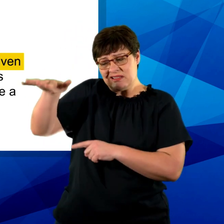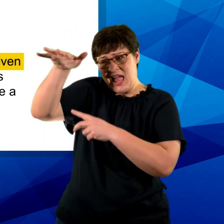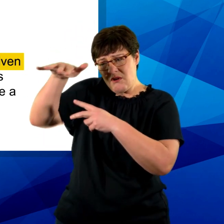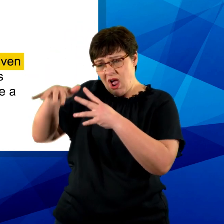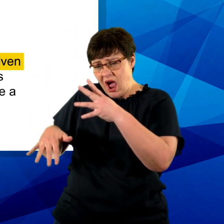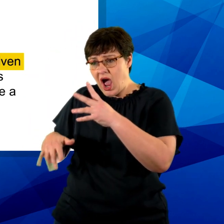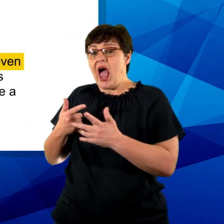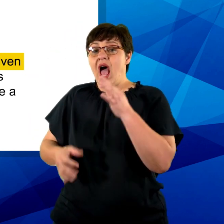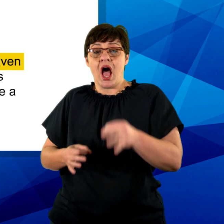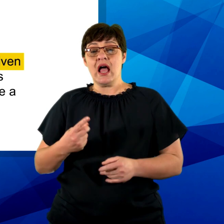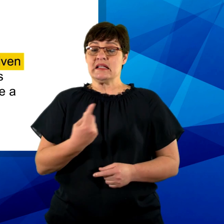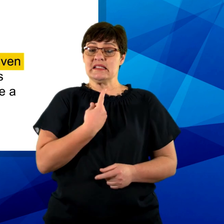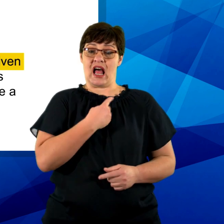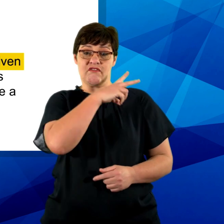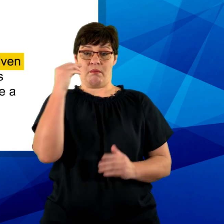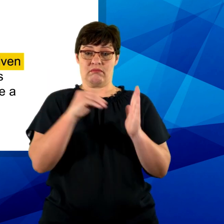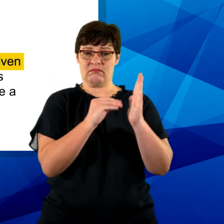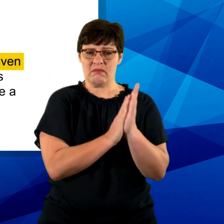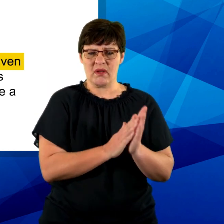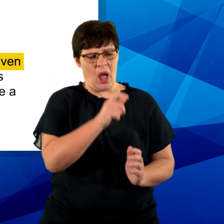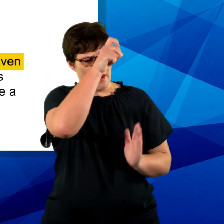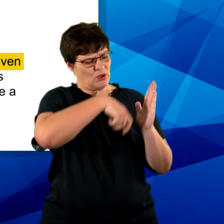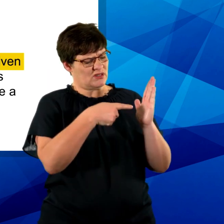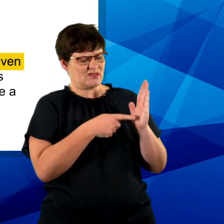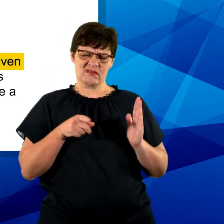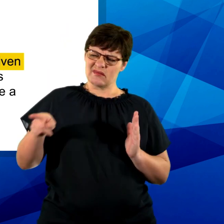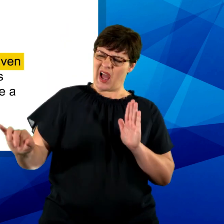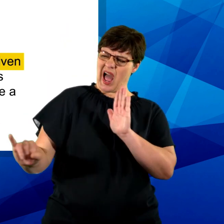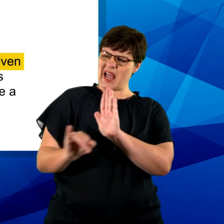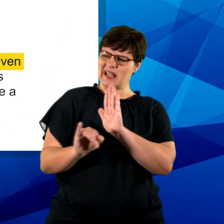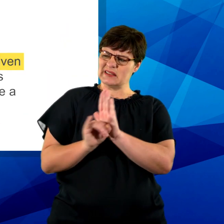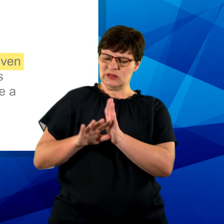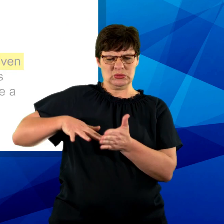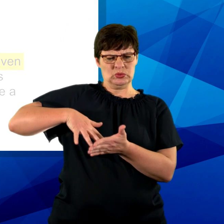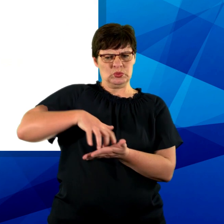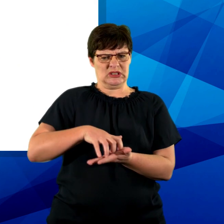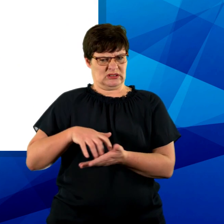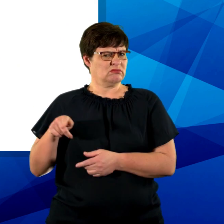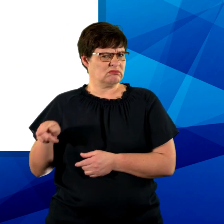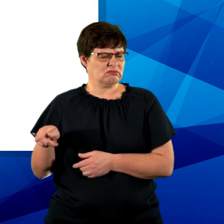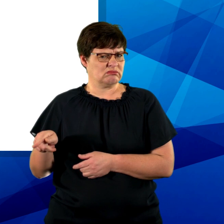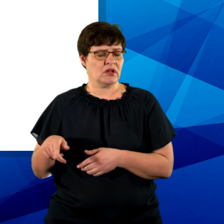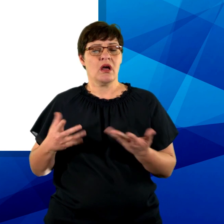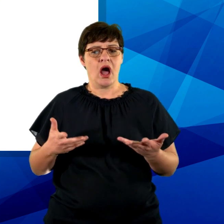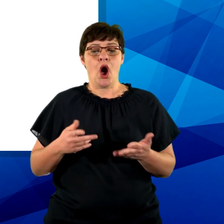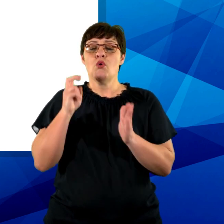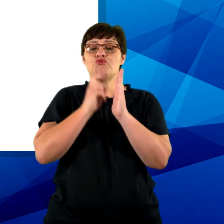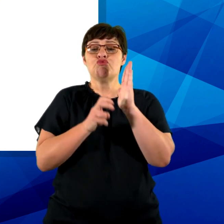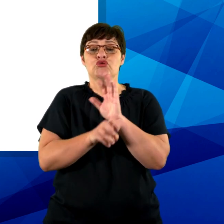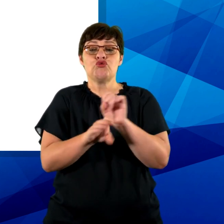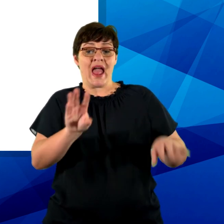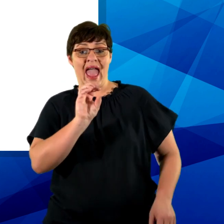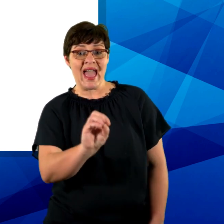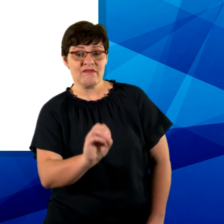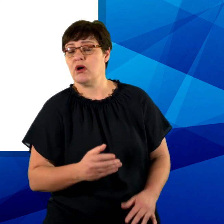no self-mention is associated with a weak writer identity. As no general rules apply, it is wise